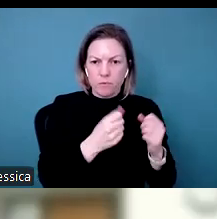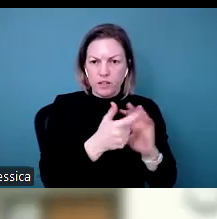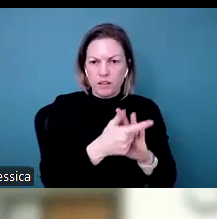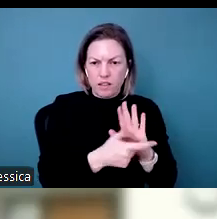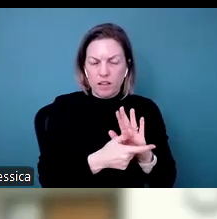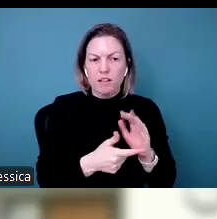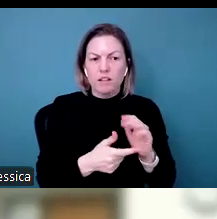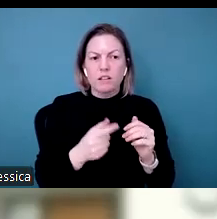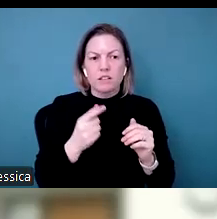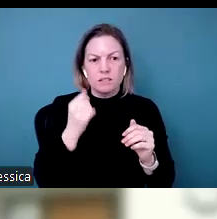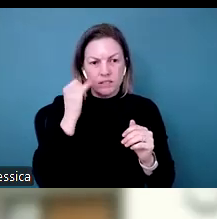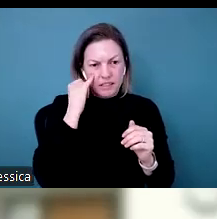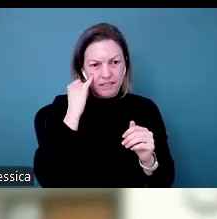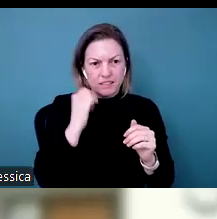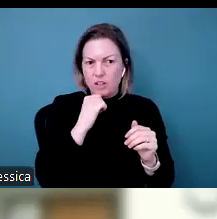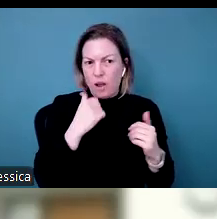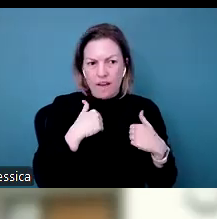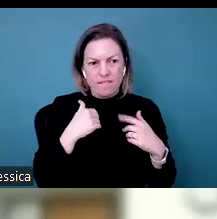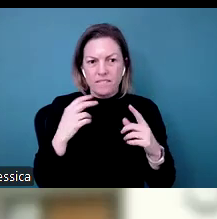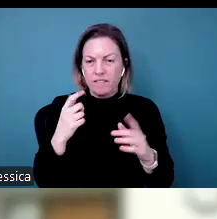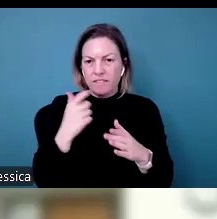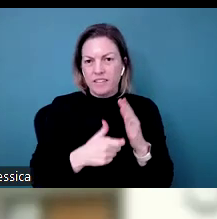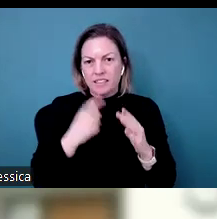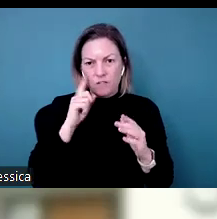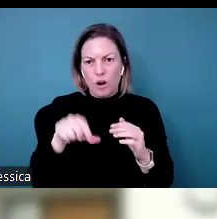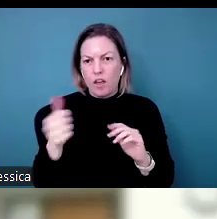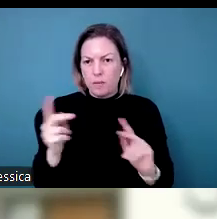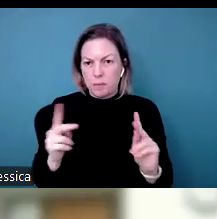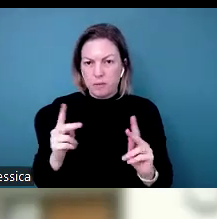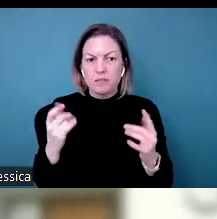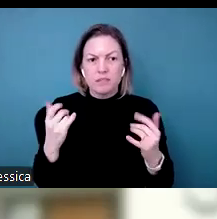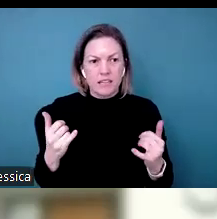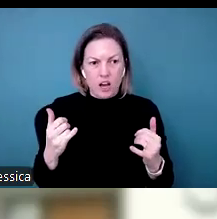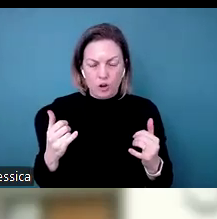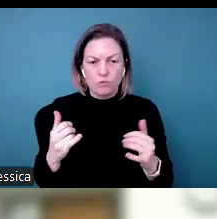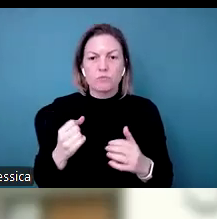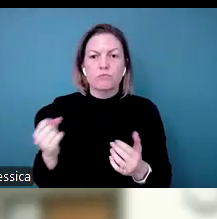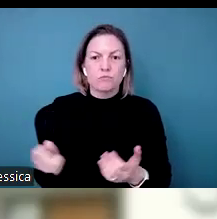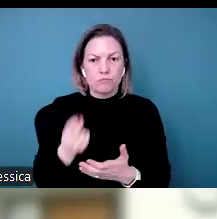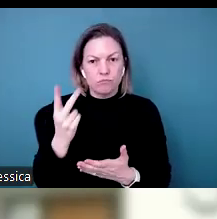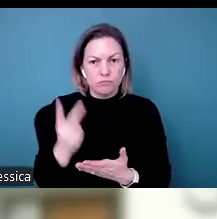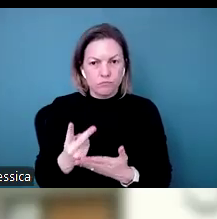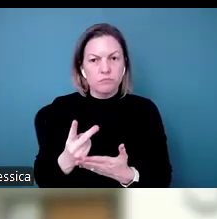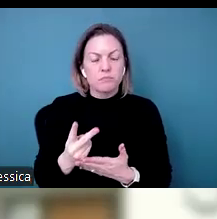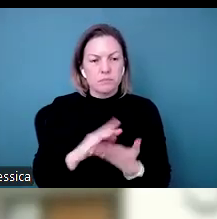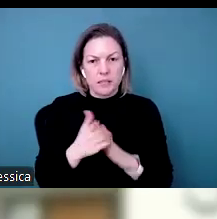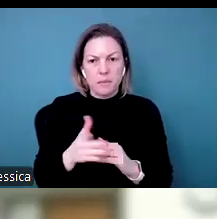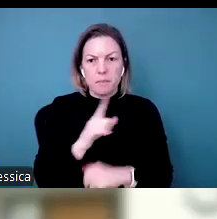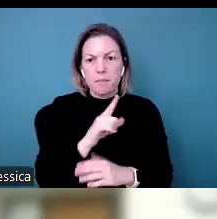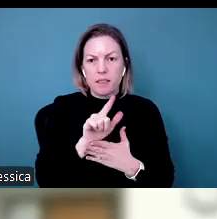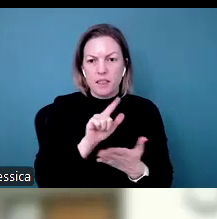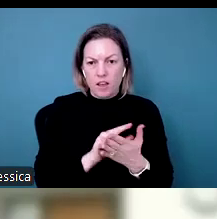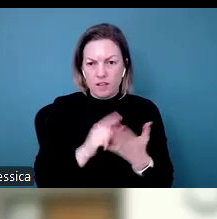other individuals. And this bill has now been chaptered, so it is law. And then that is the end of